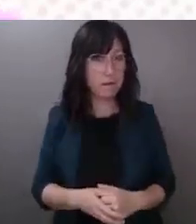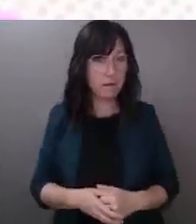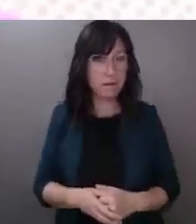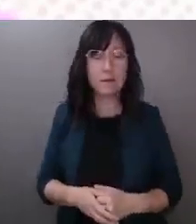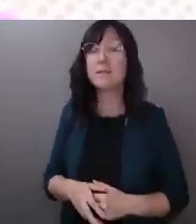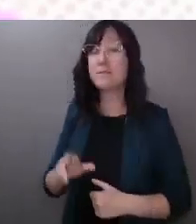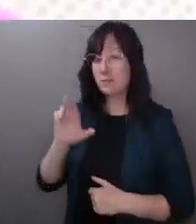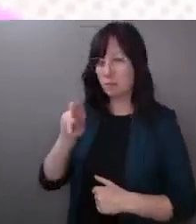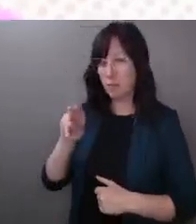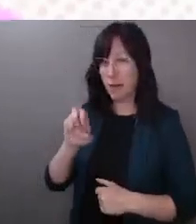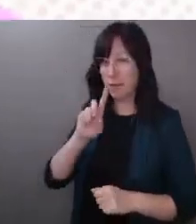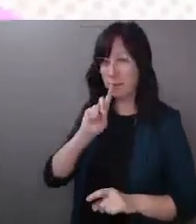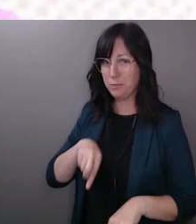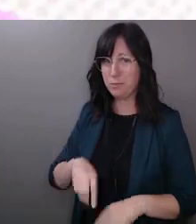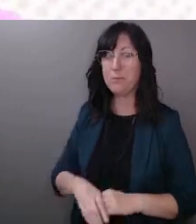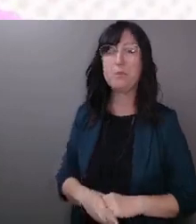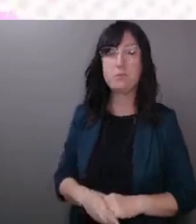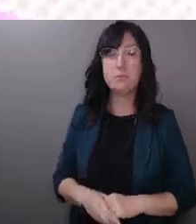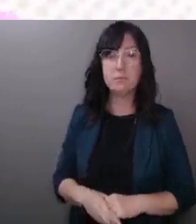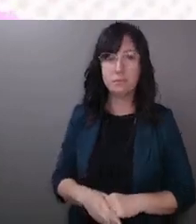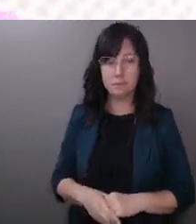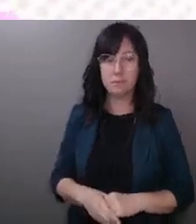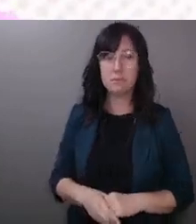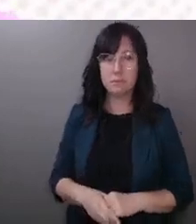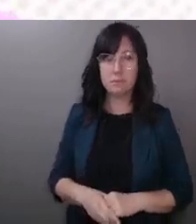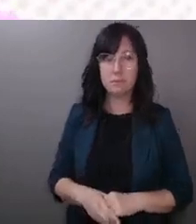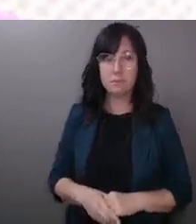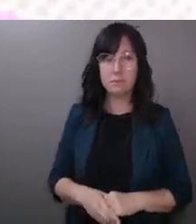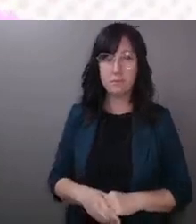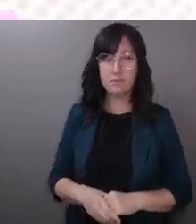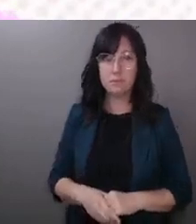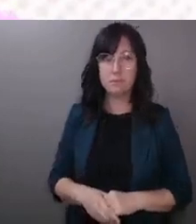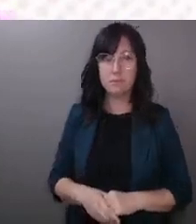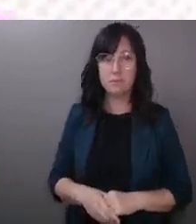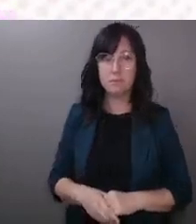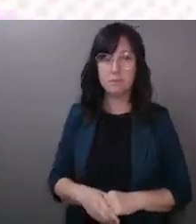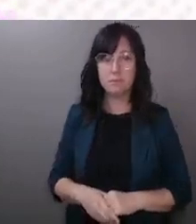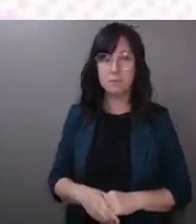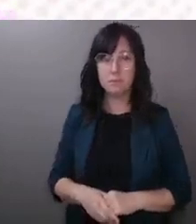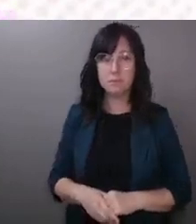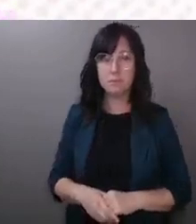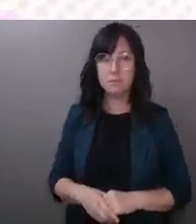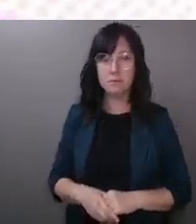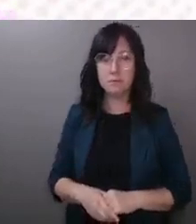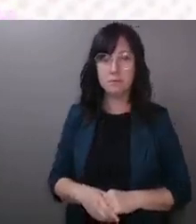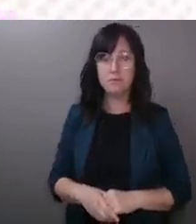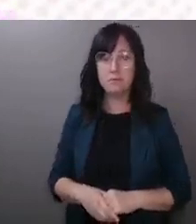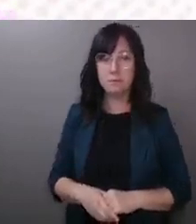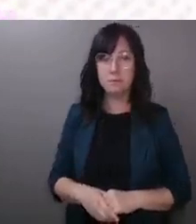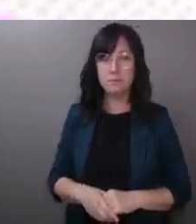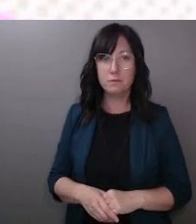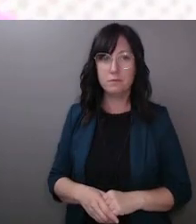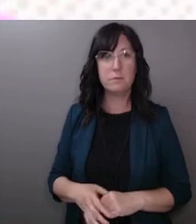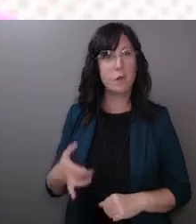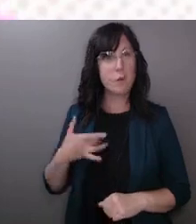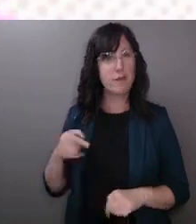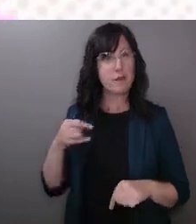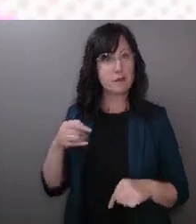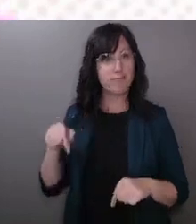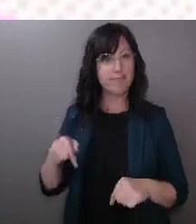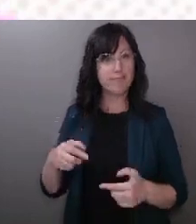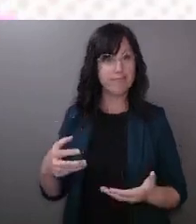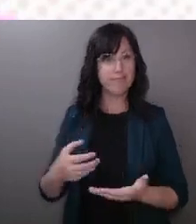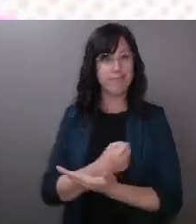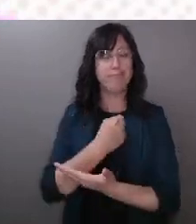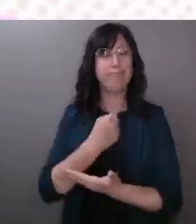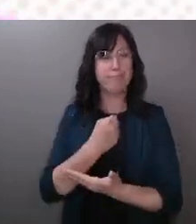Thank you very much again. So I think, with this issue, we have to take it as an opportunity, because the system